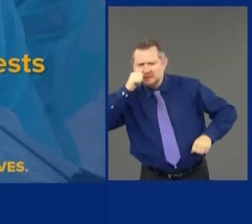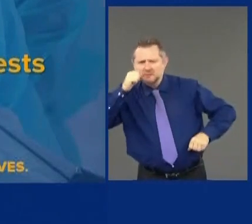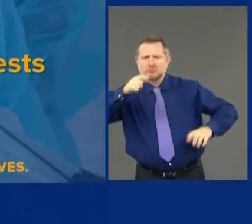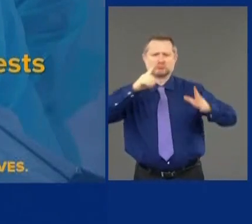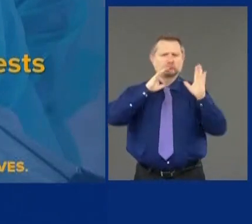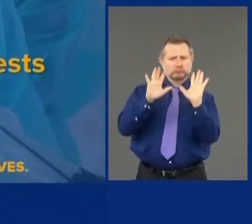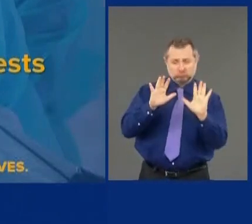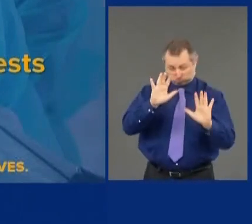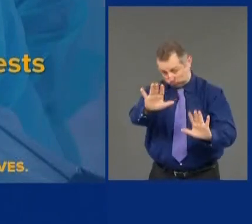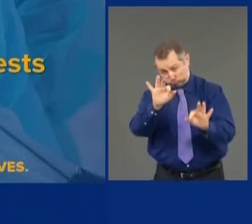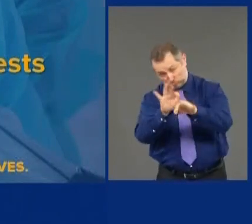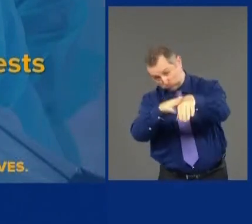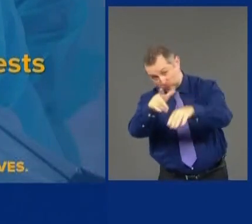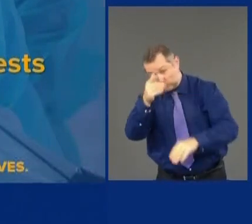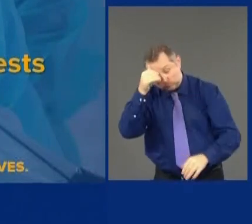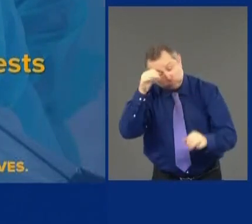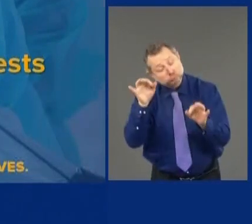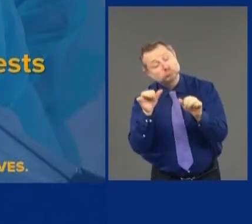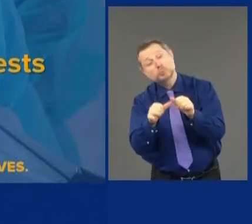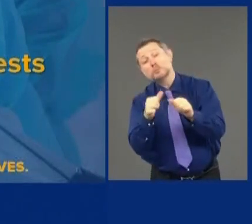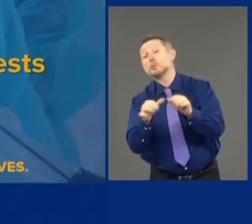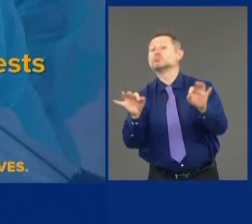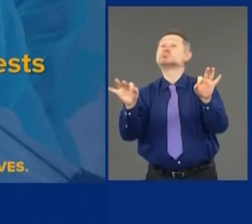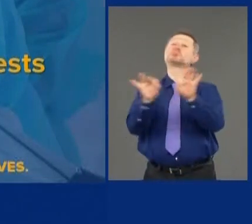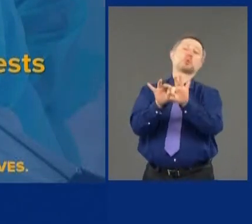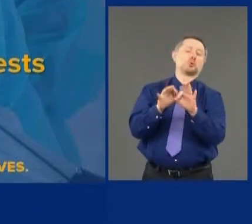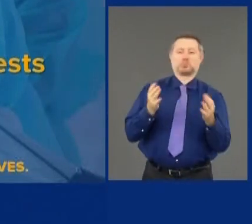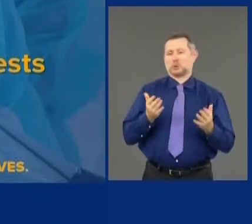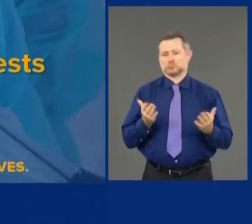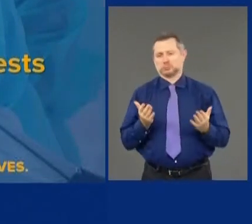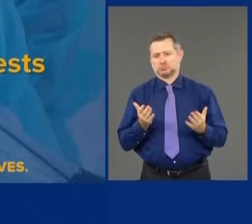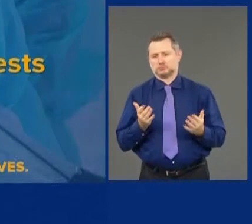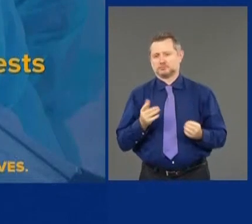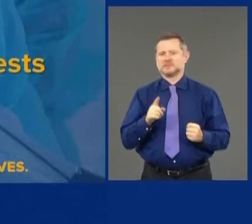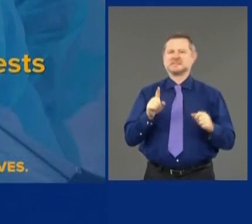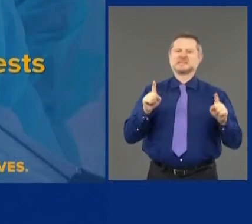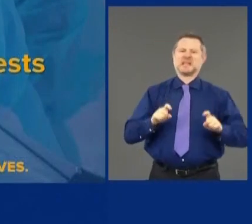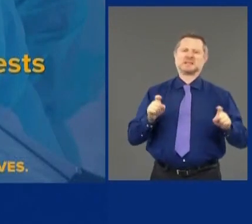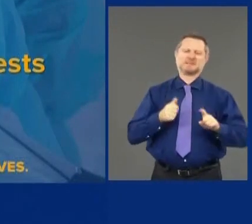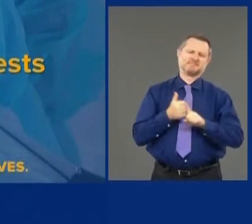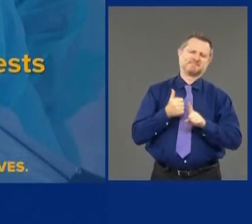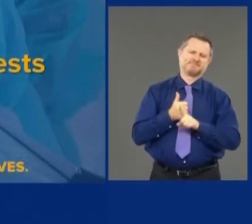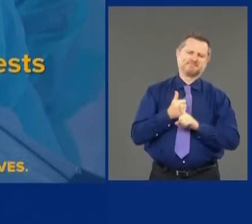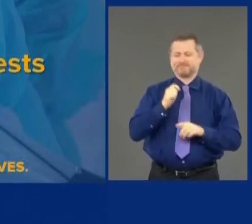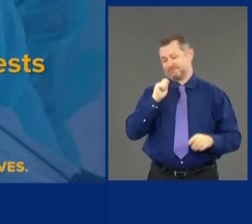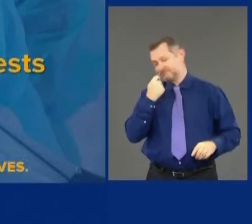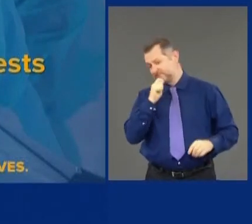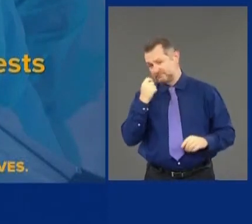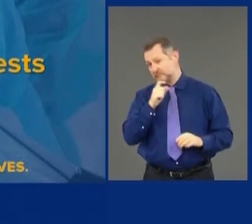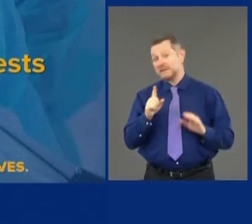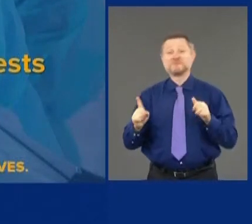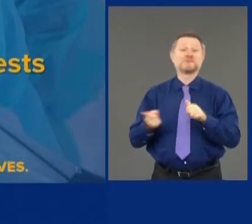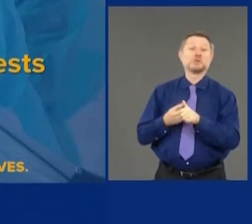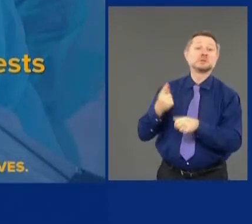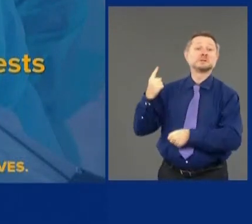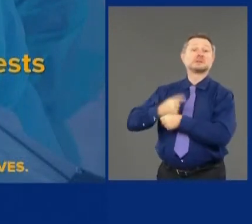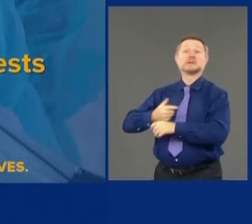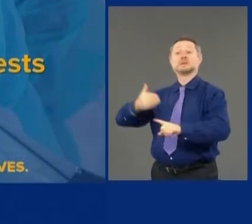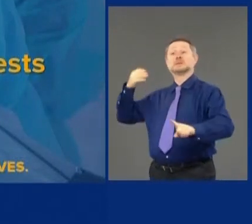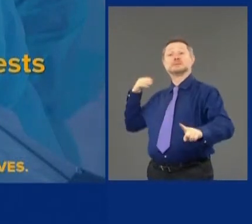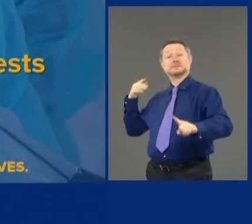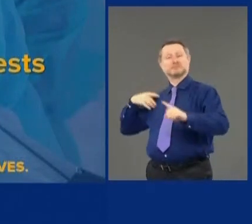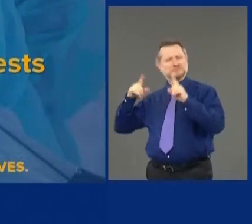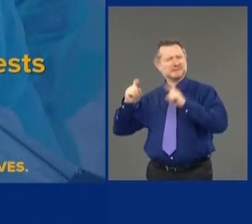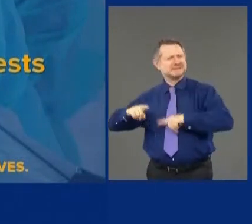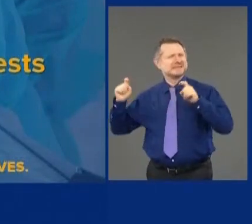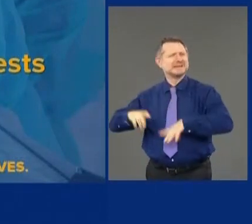the key to what we are doing is the testing. People talked about that from day one. Nobody really did it to the level we're